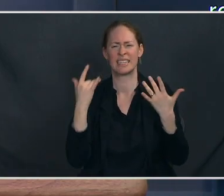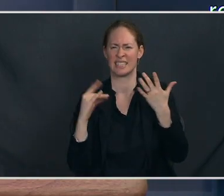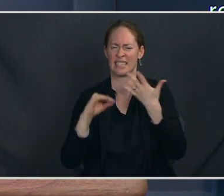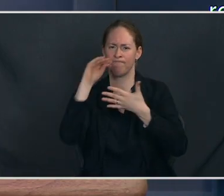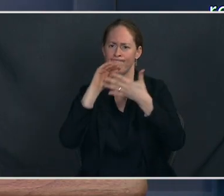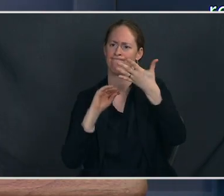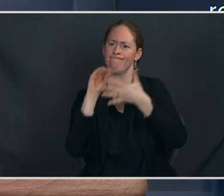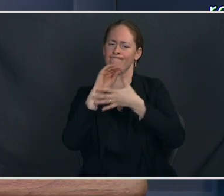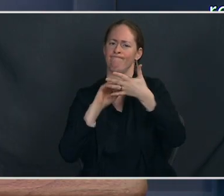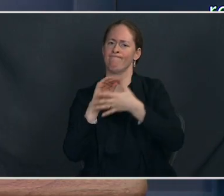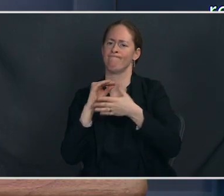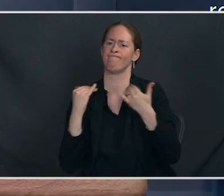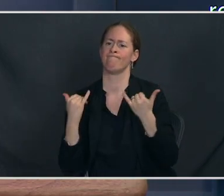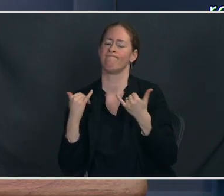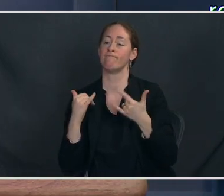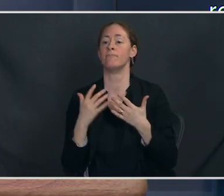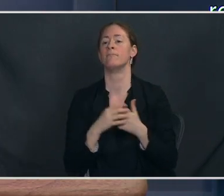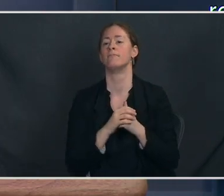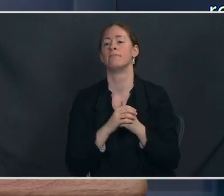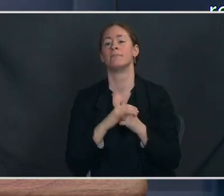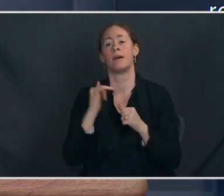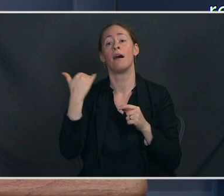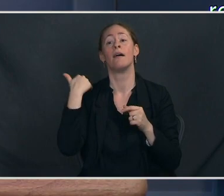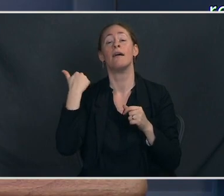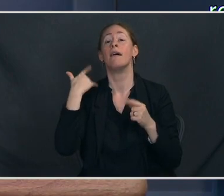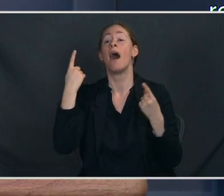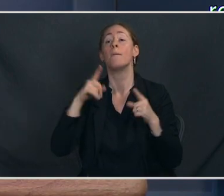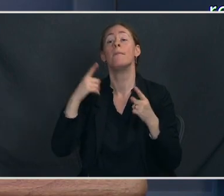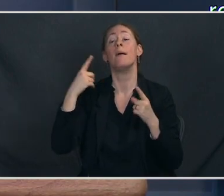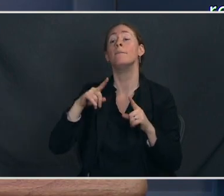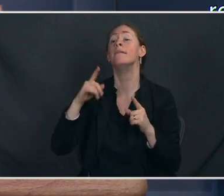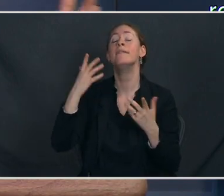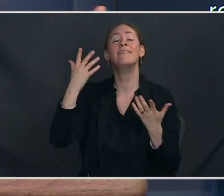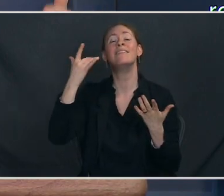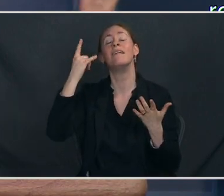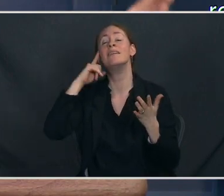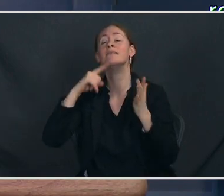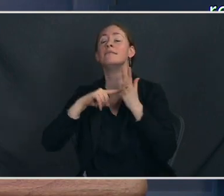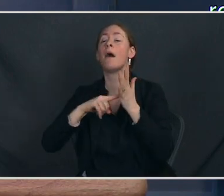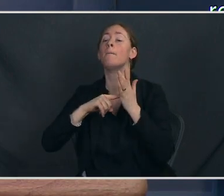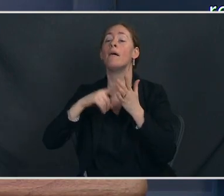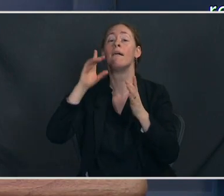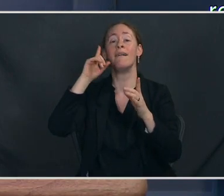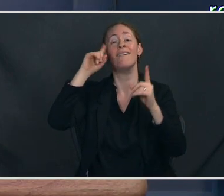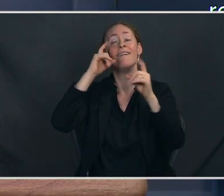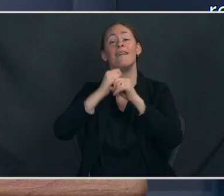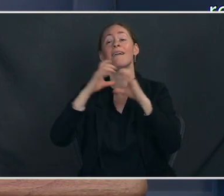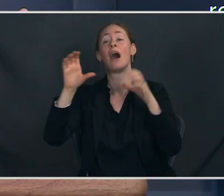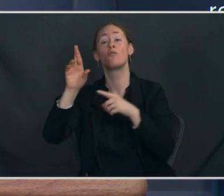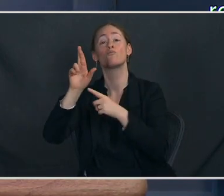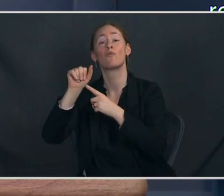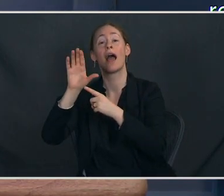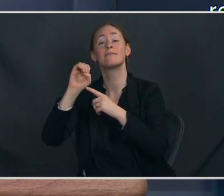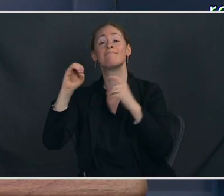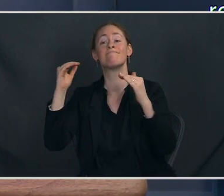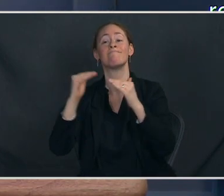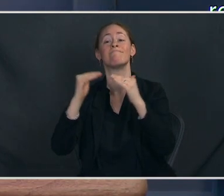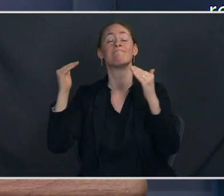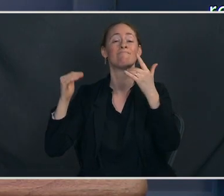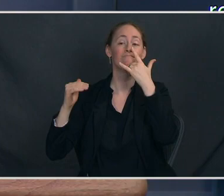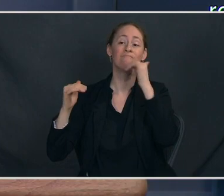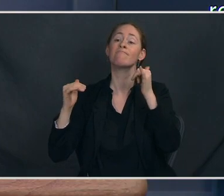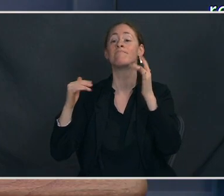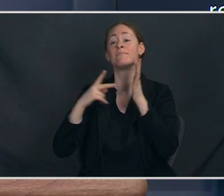that far too often we think of racial issues that are in the racial equity bucket, shall we say, are only related to a couple